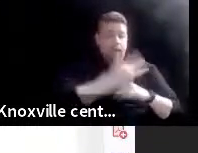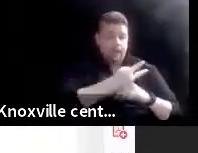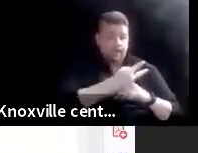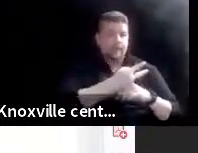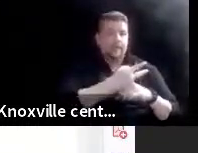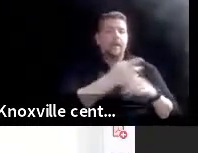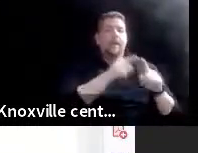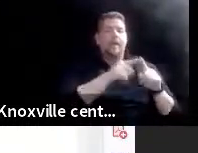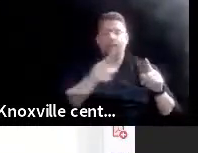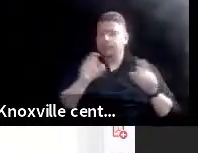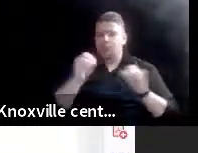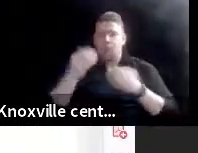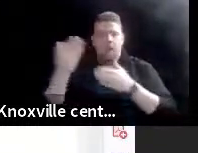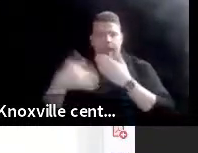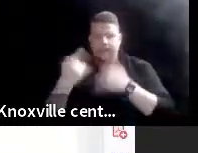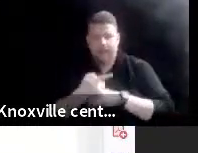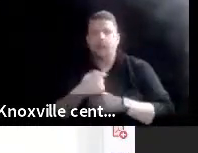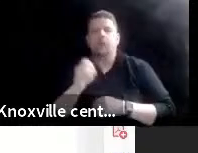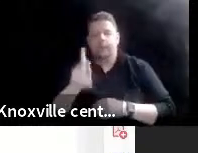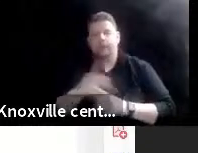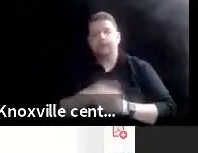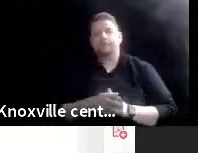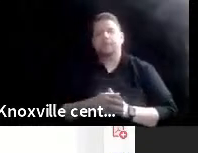okay, so there was no sunset date. Okay.